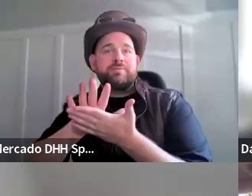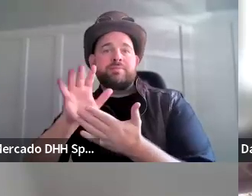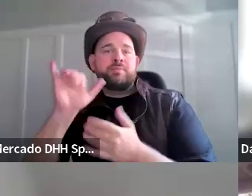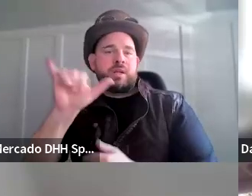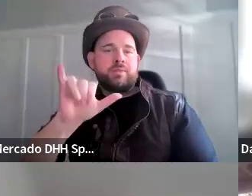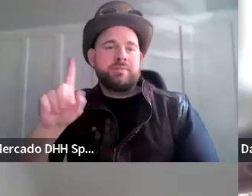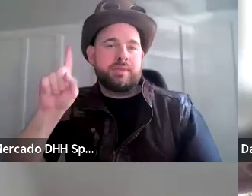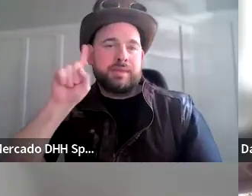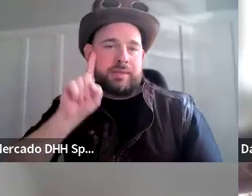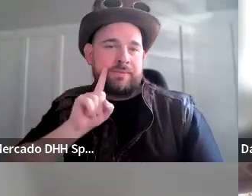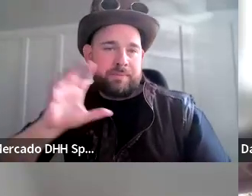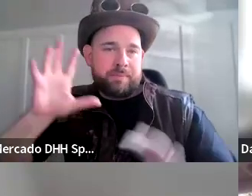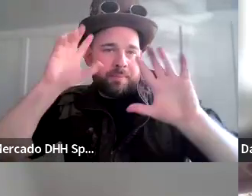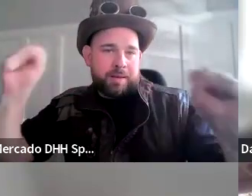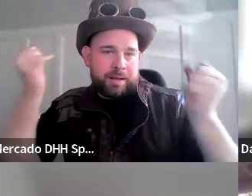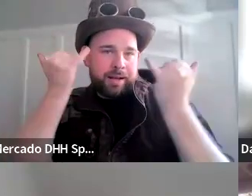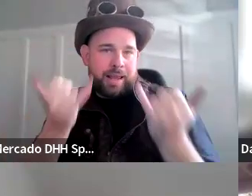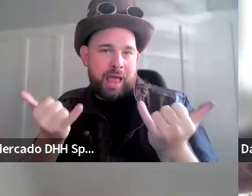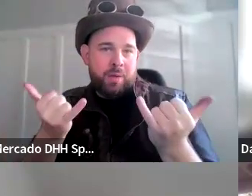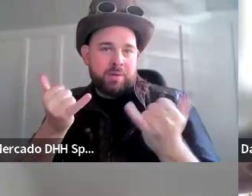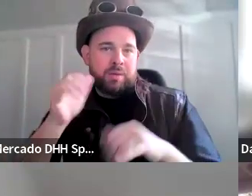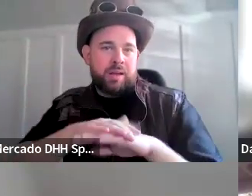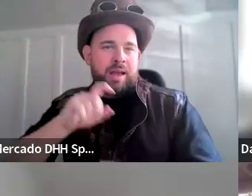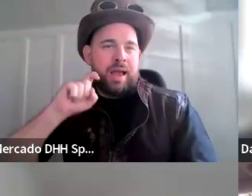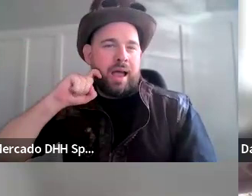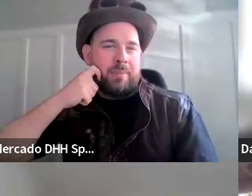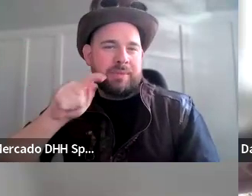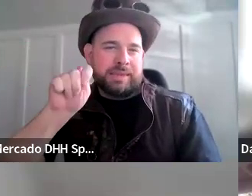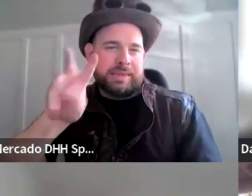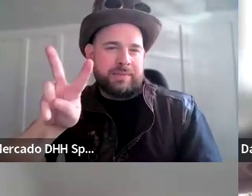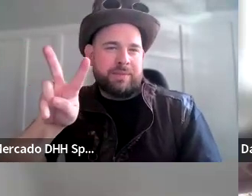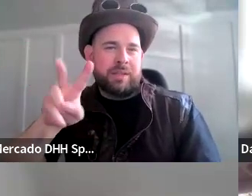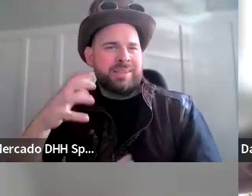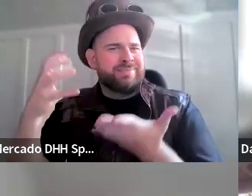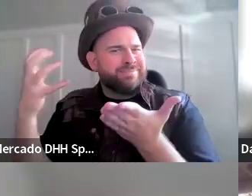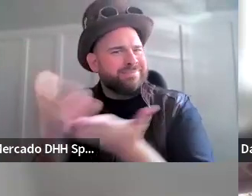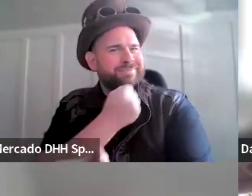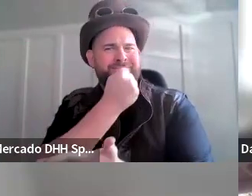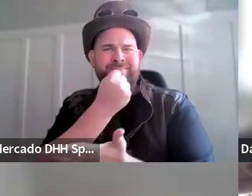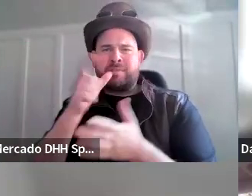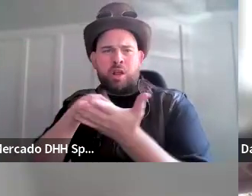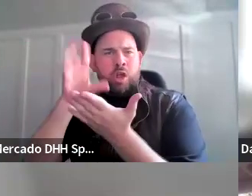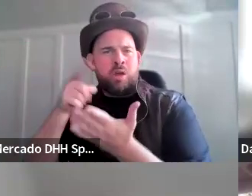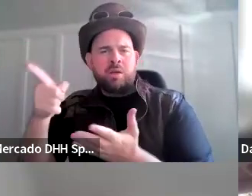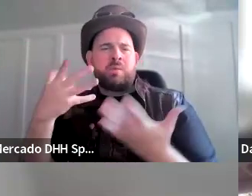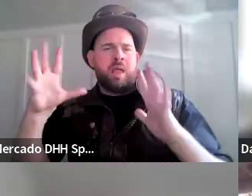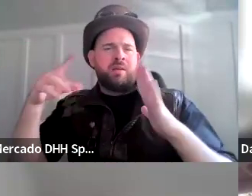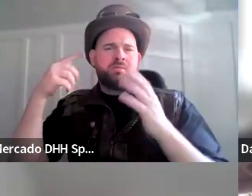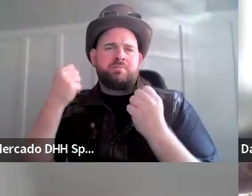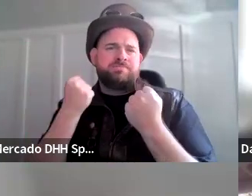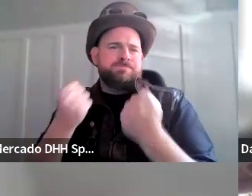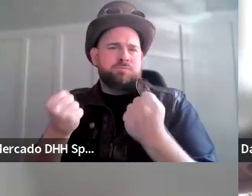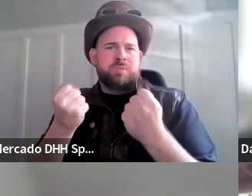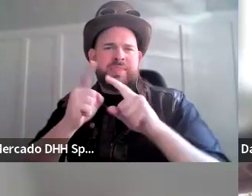classes, documentaries. For example, Deaf President Now on Apple TV is a good